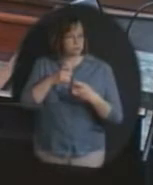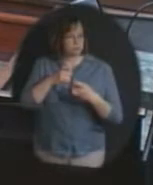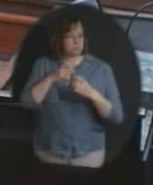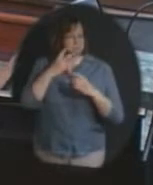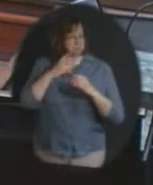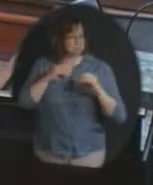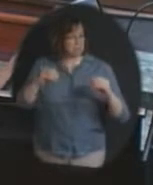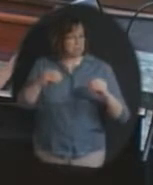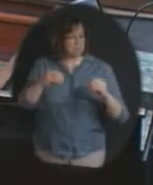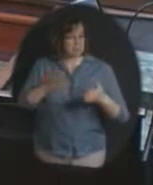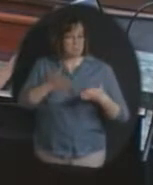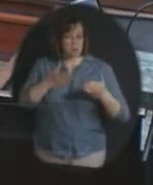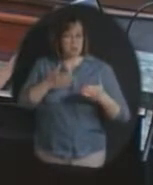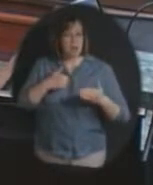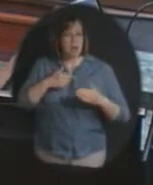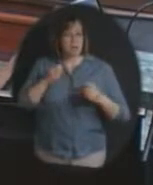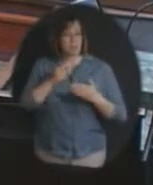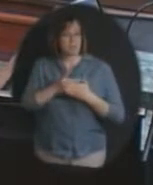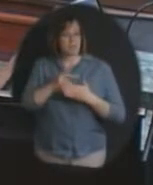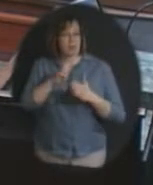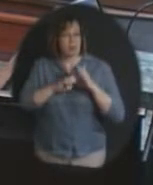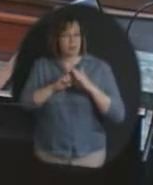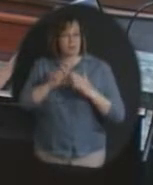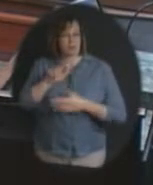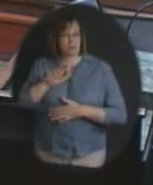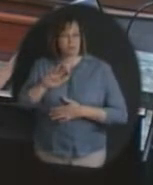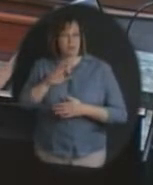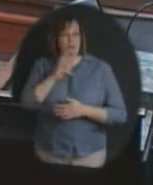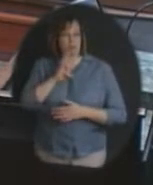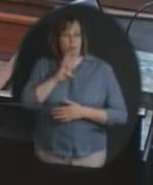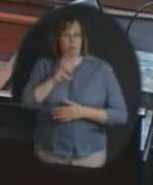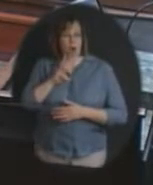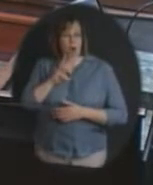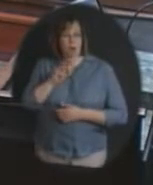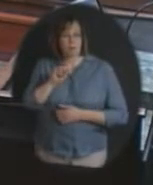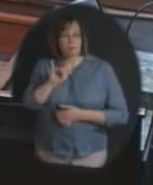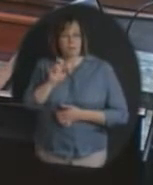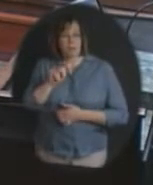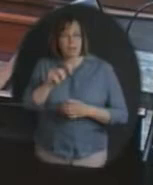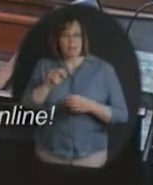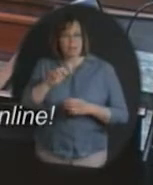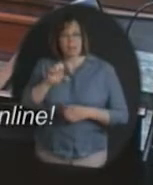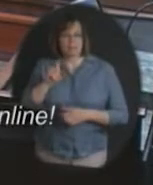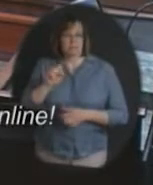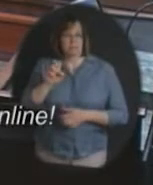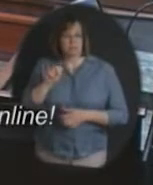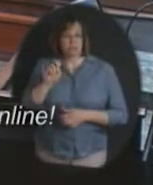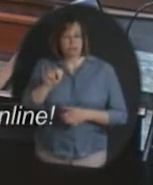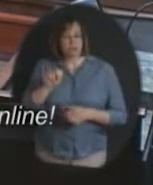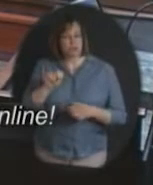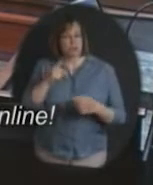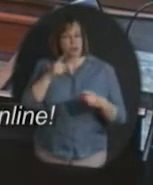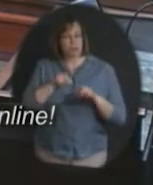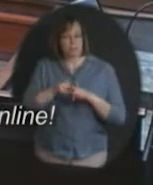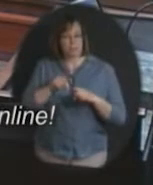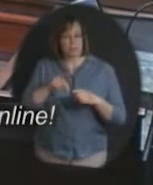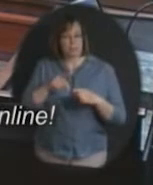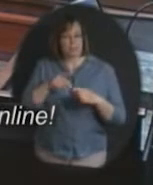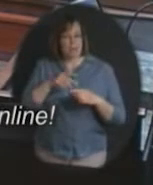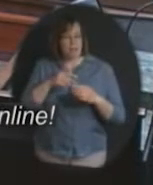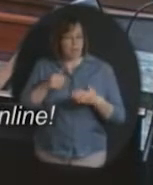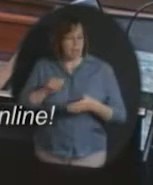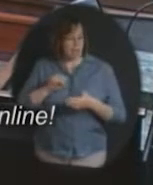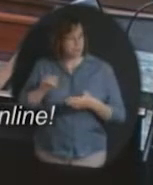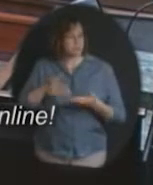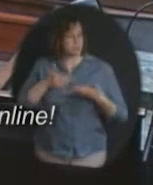Seeing none, a motion? I move to approve elementary 35's water main extension petition agreement and easements as presented.